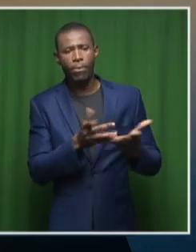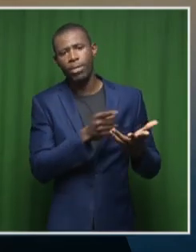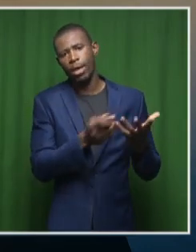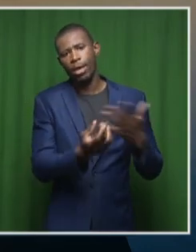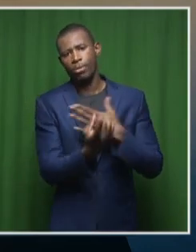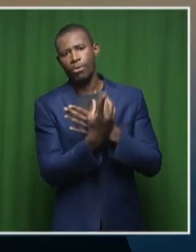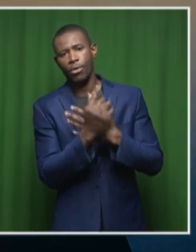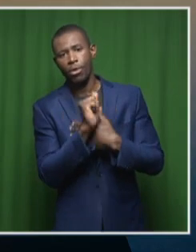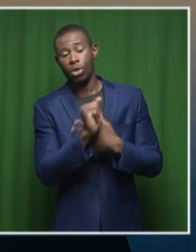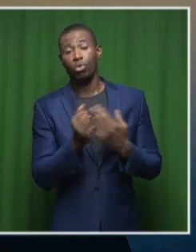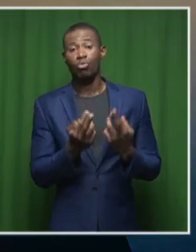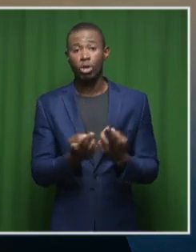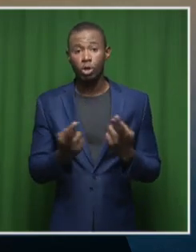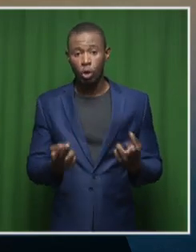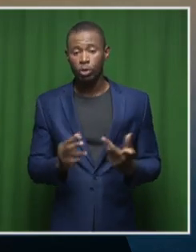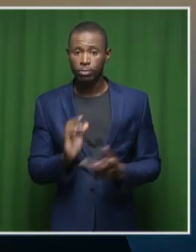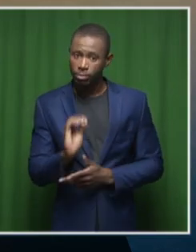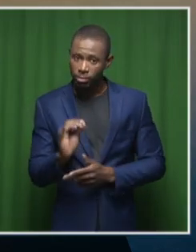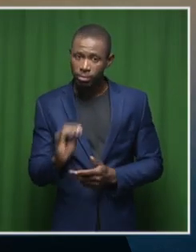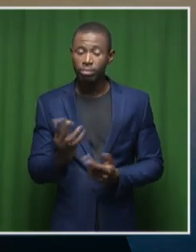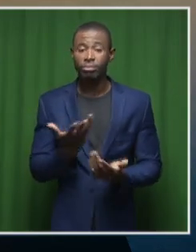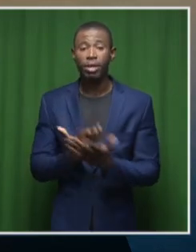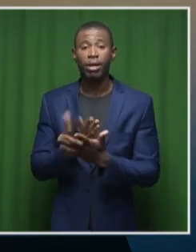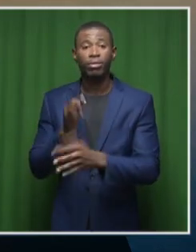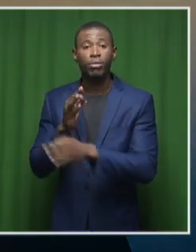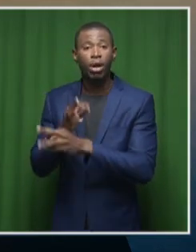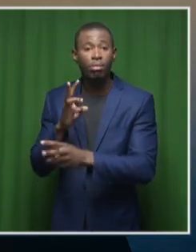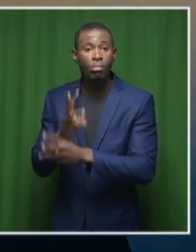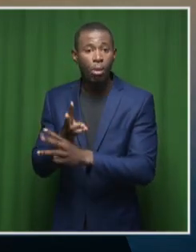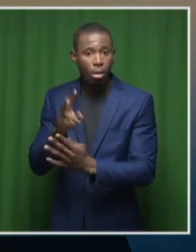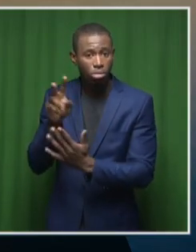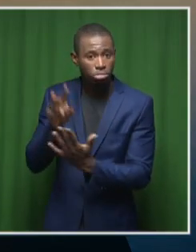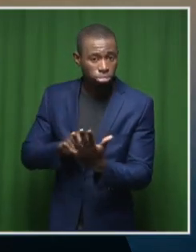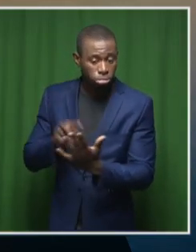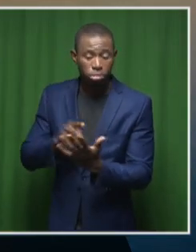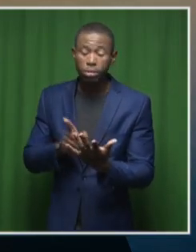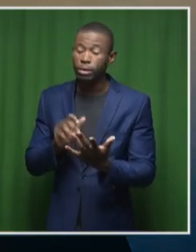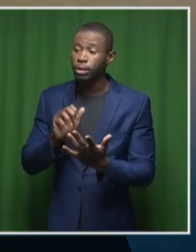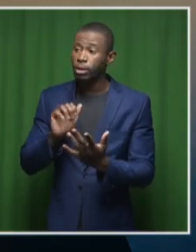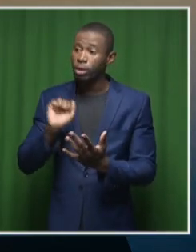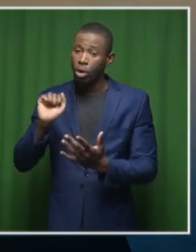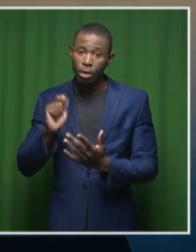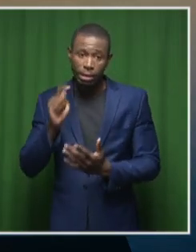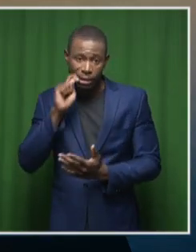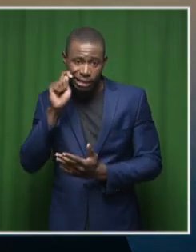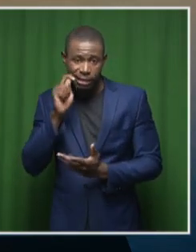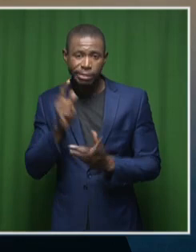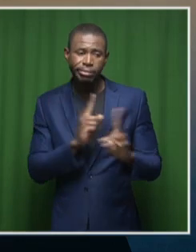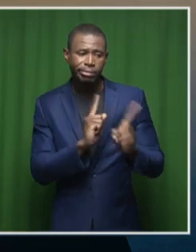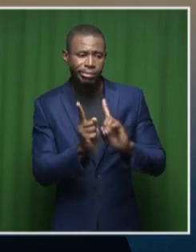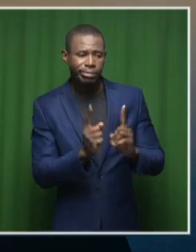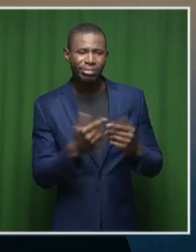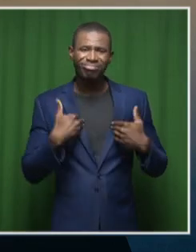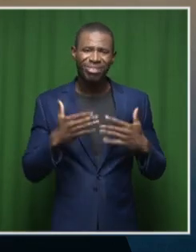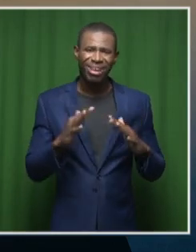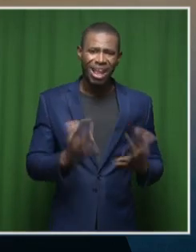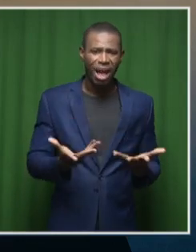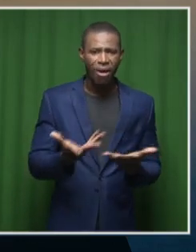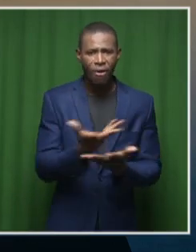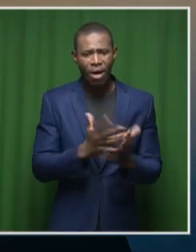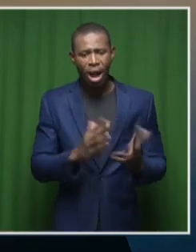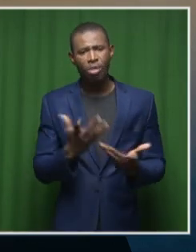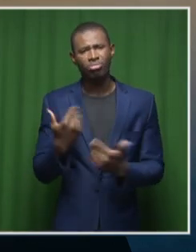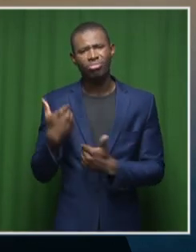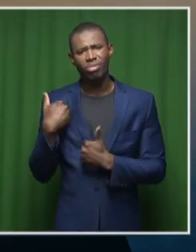There are resources for parents exactly to be reading about how they can have conversations with their teens about safe